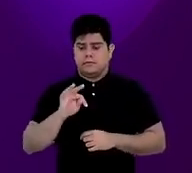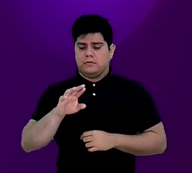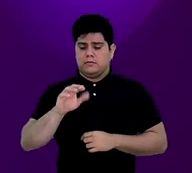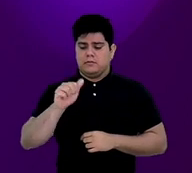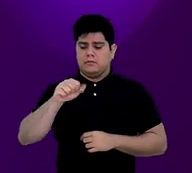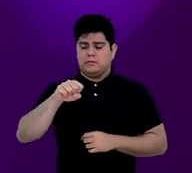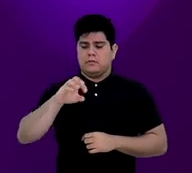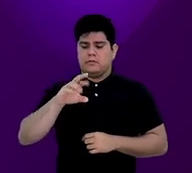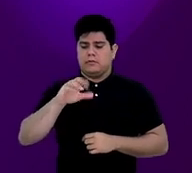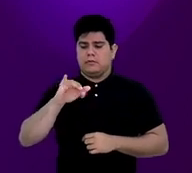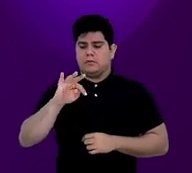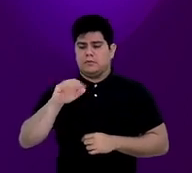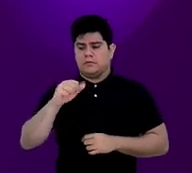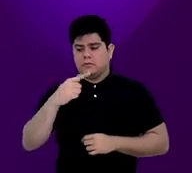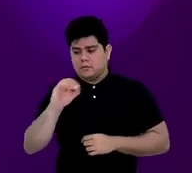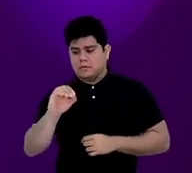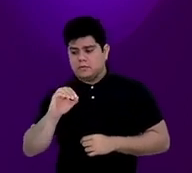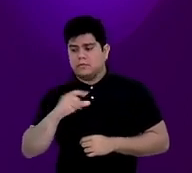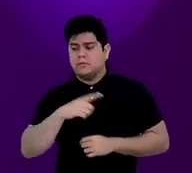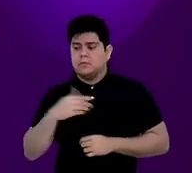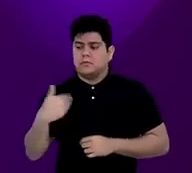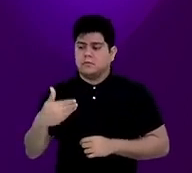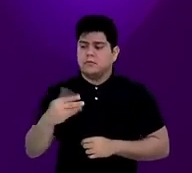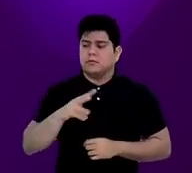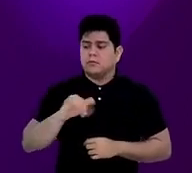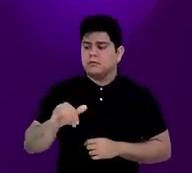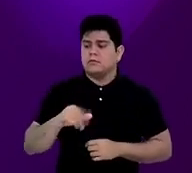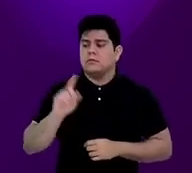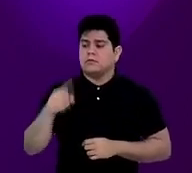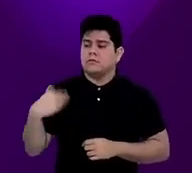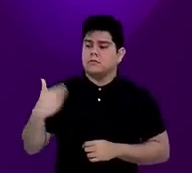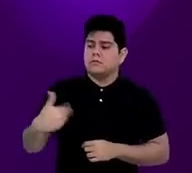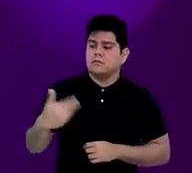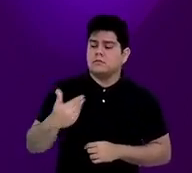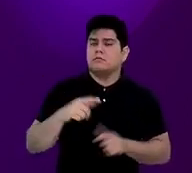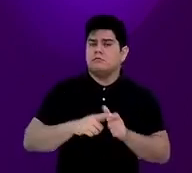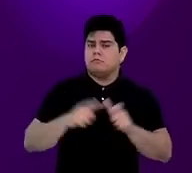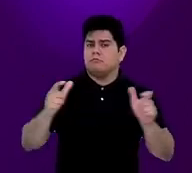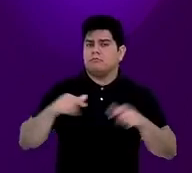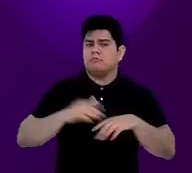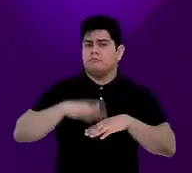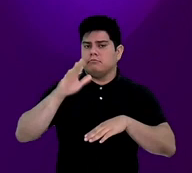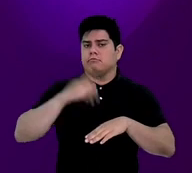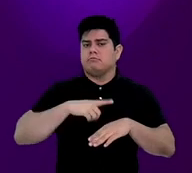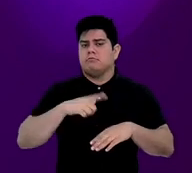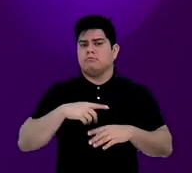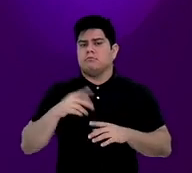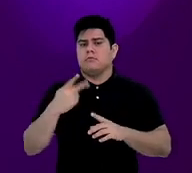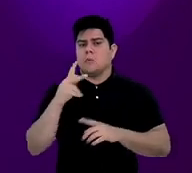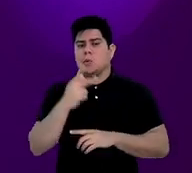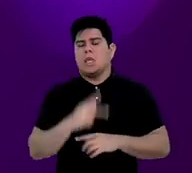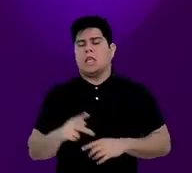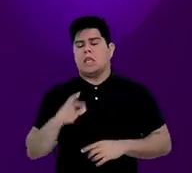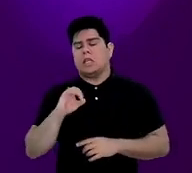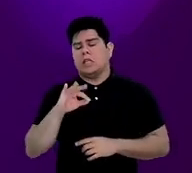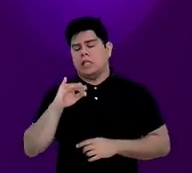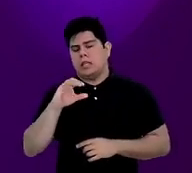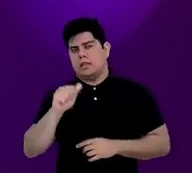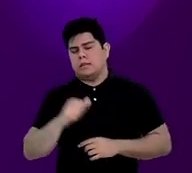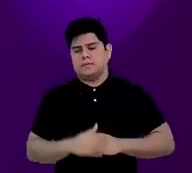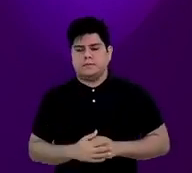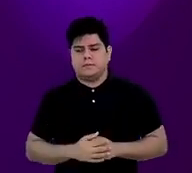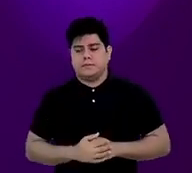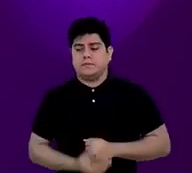more proteins formed. And this could happen via the ROS, because there are ROS-sensitive